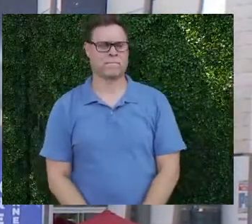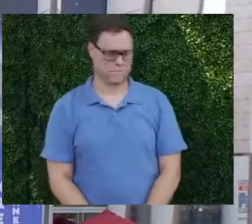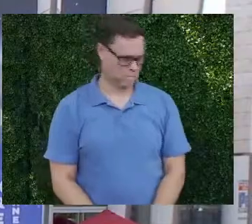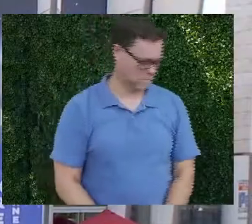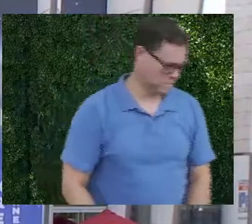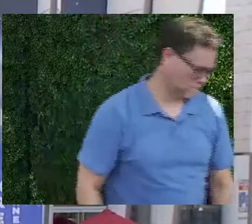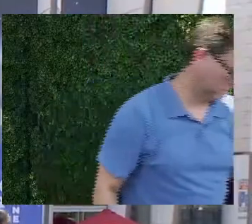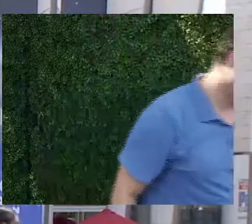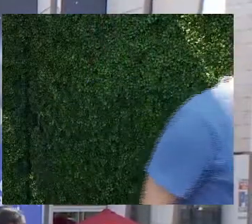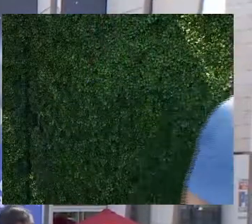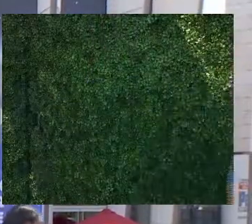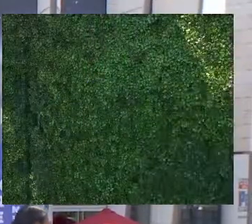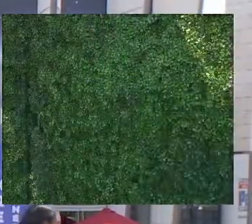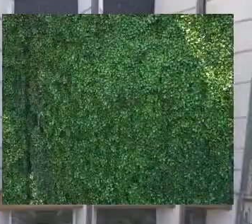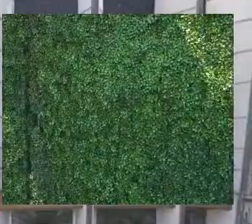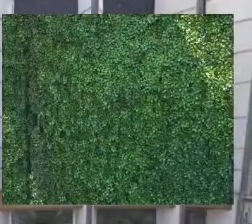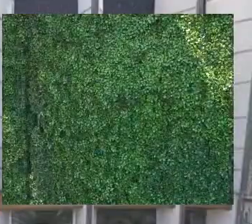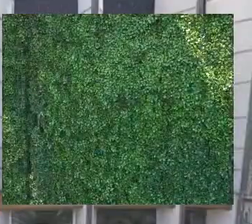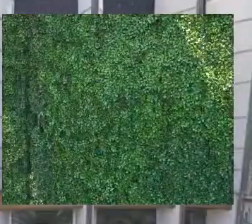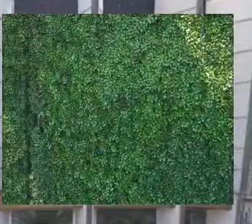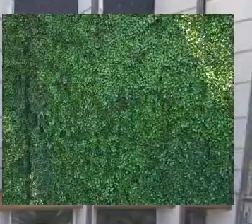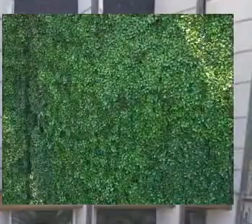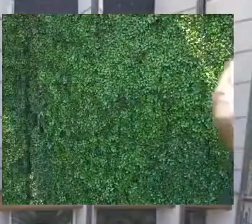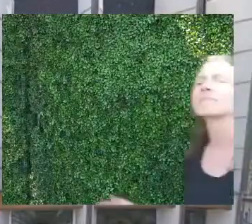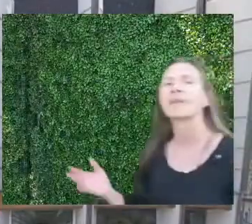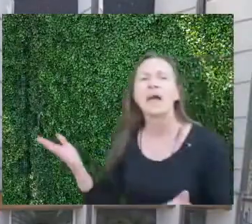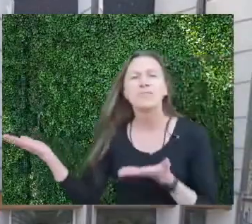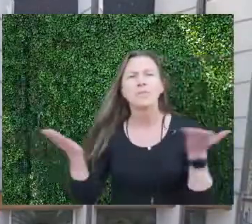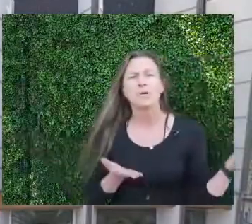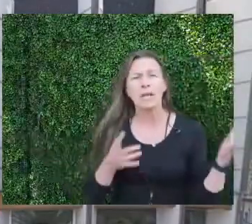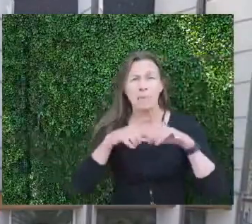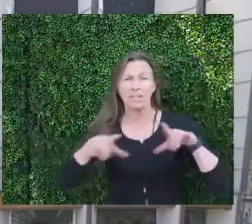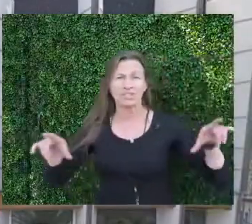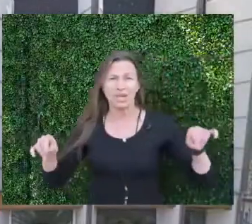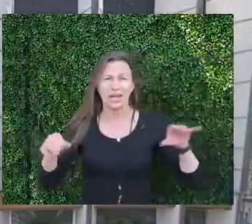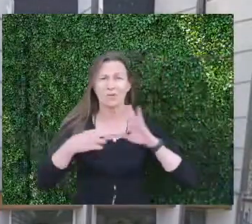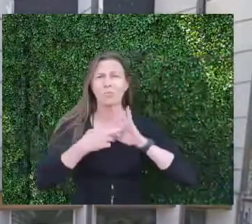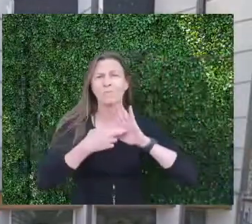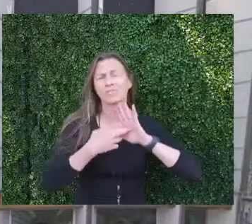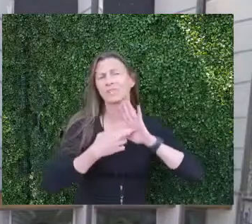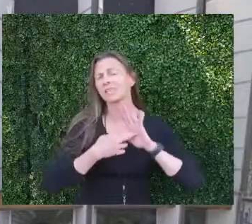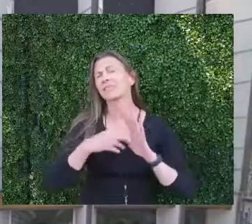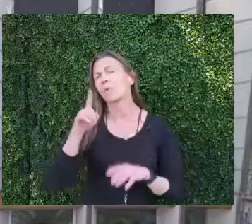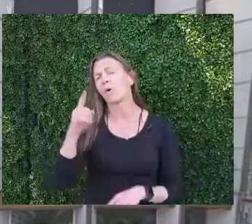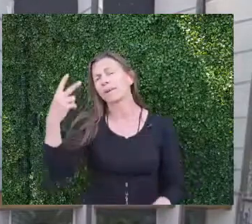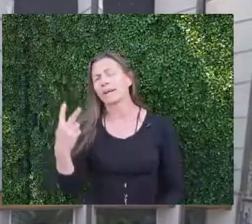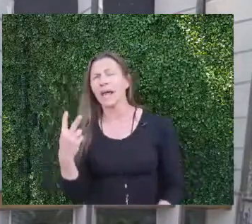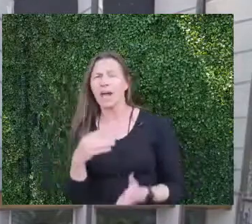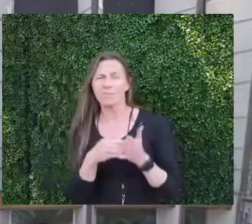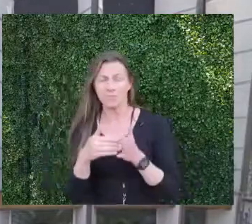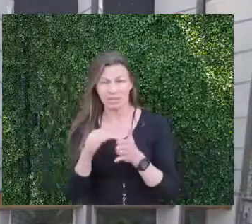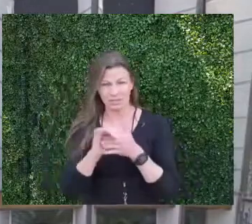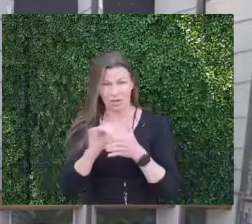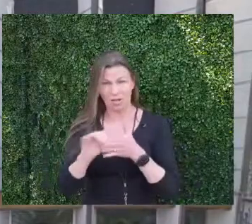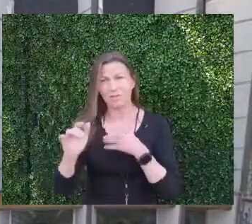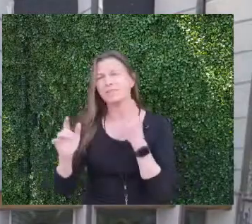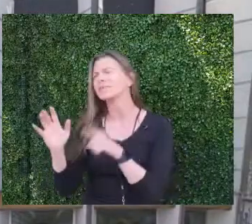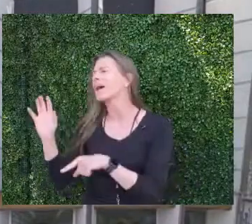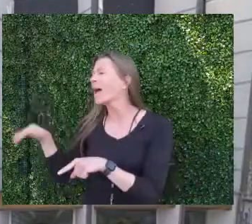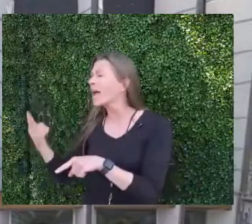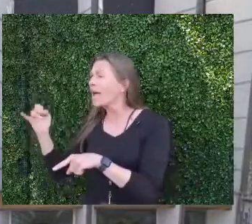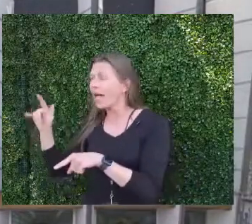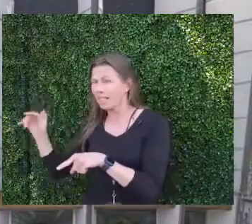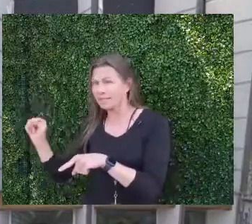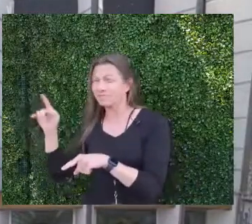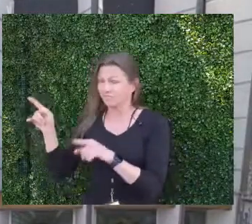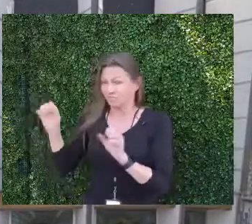check Oh, yeah. representing the $1.5 million. And Helen Big and money. Scott. Big I money. mean, this could be your